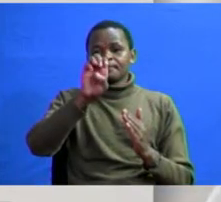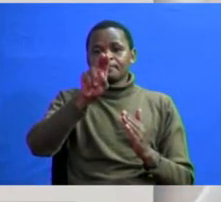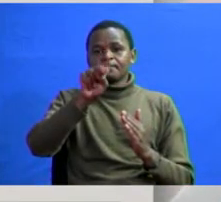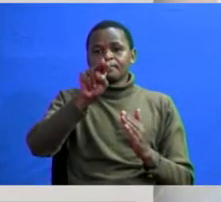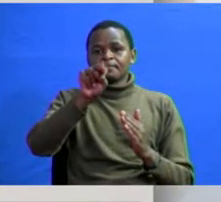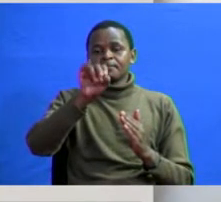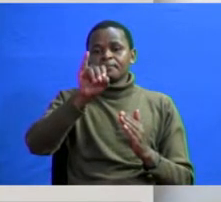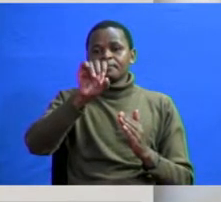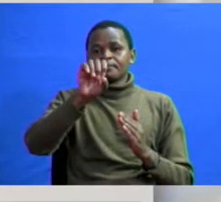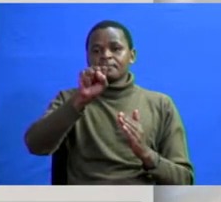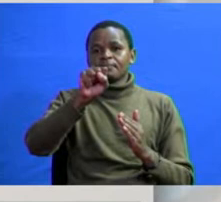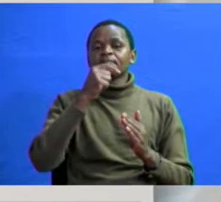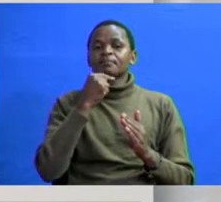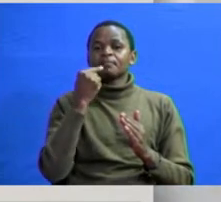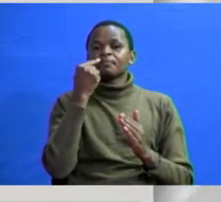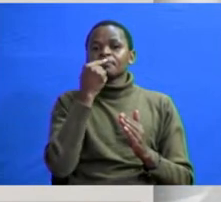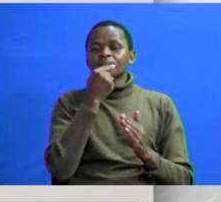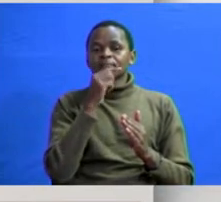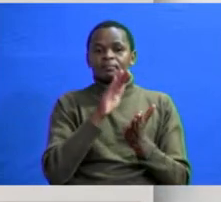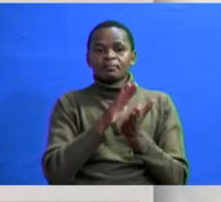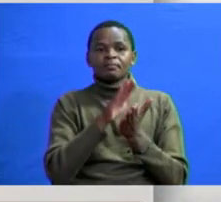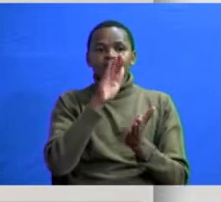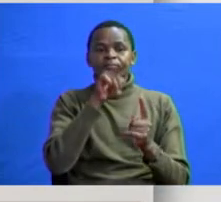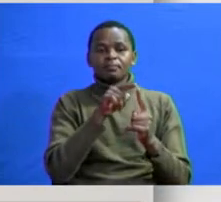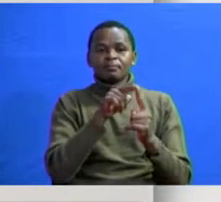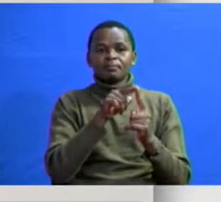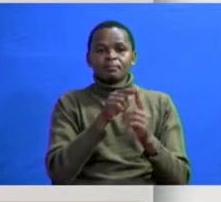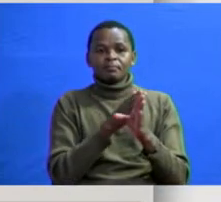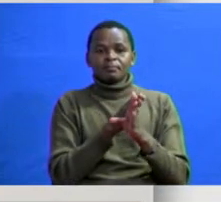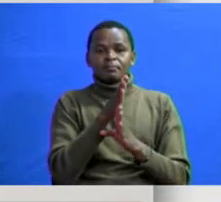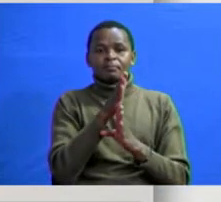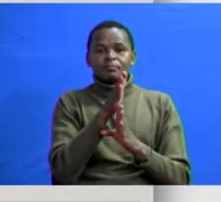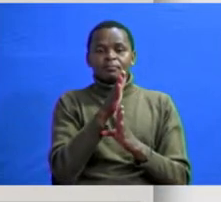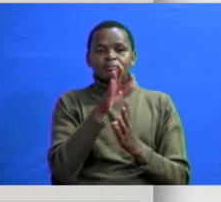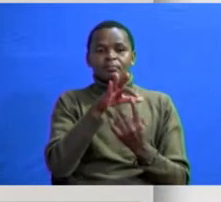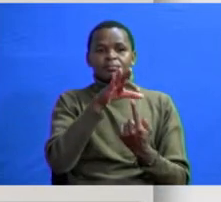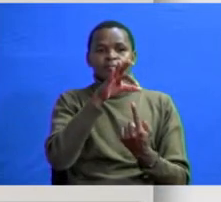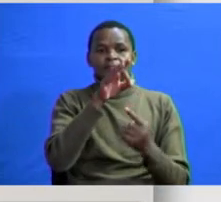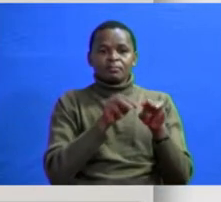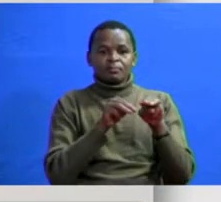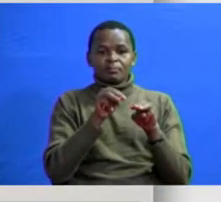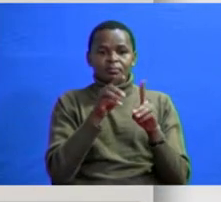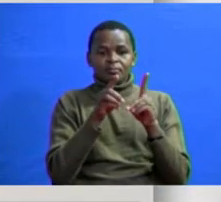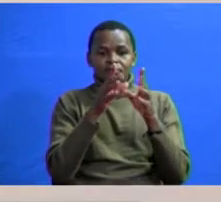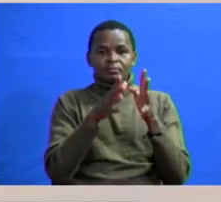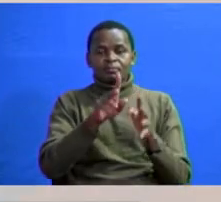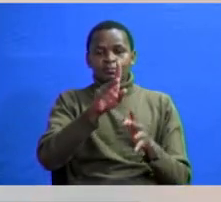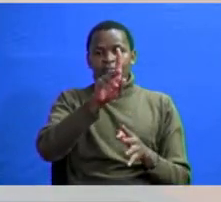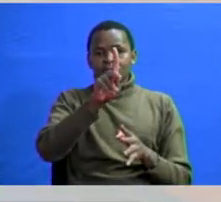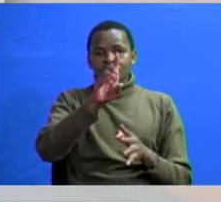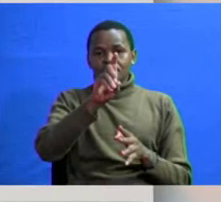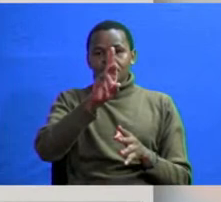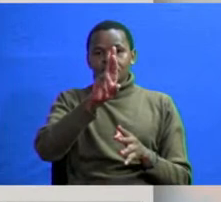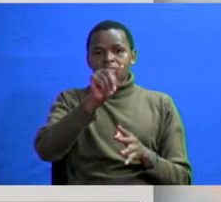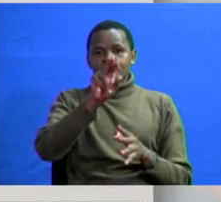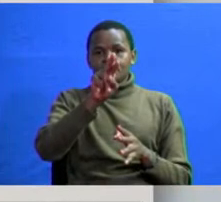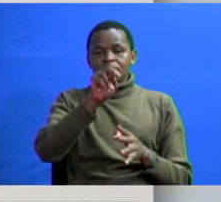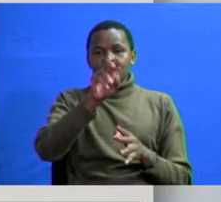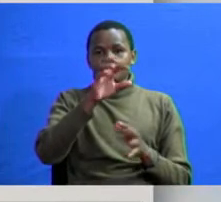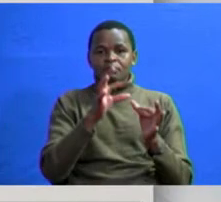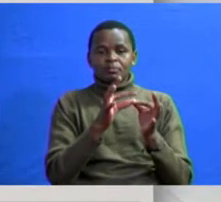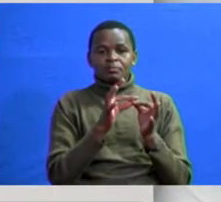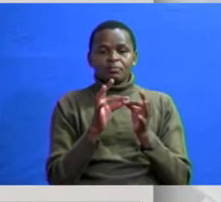Joe Kamori, who has been promoted to Major General and appointed Managing Director of Kenya Ordnance Factories